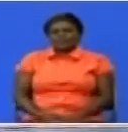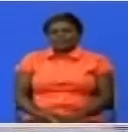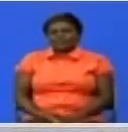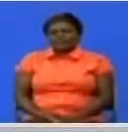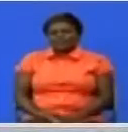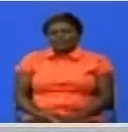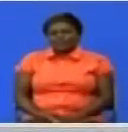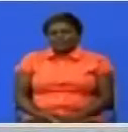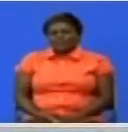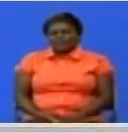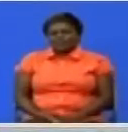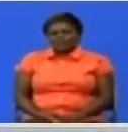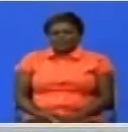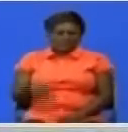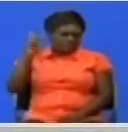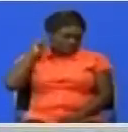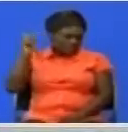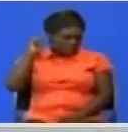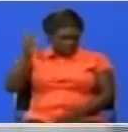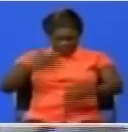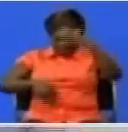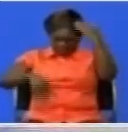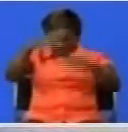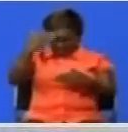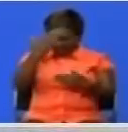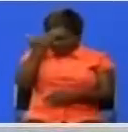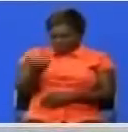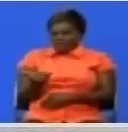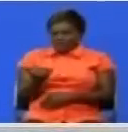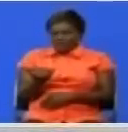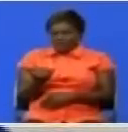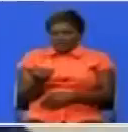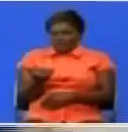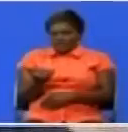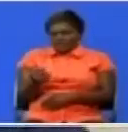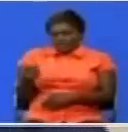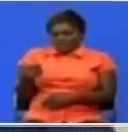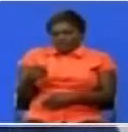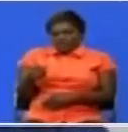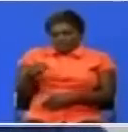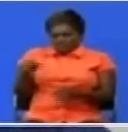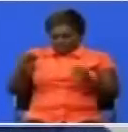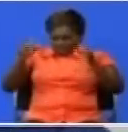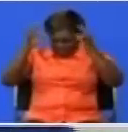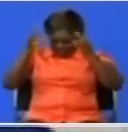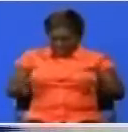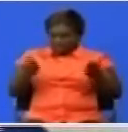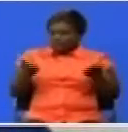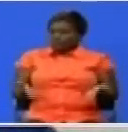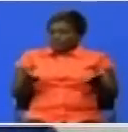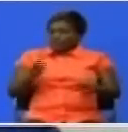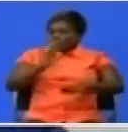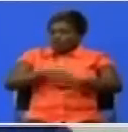We have been very clear to our colleagues from Kisii University on this issue, and that is why we've gone to the extent that we have gone today in terms